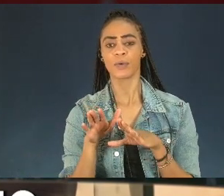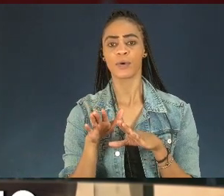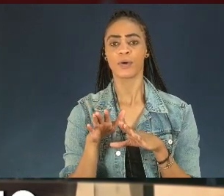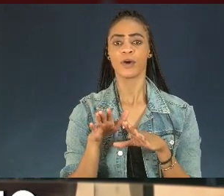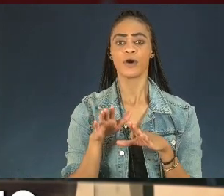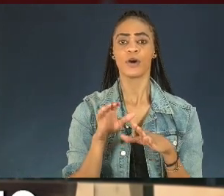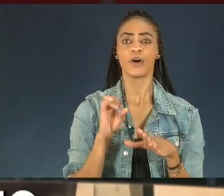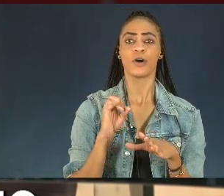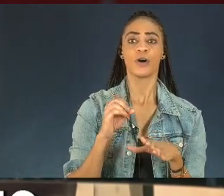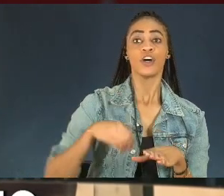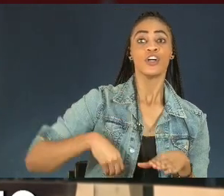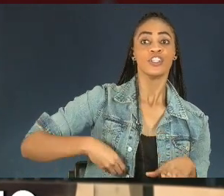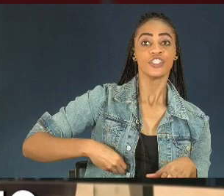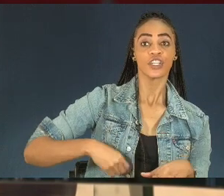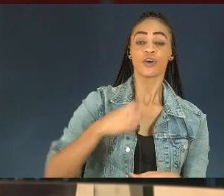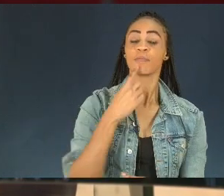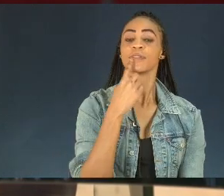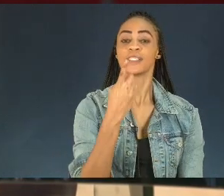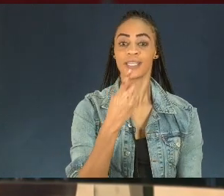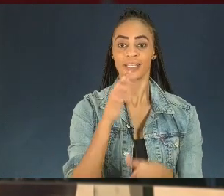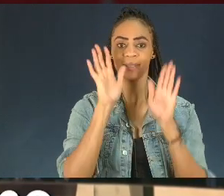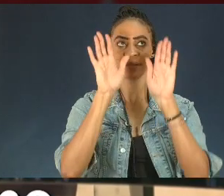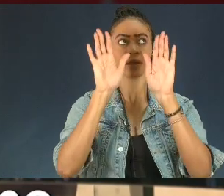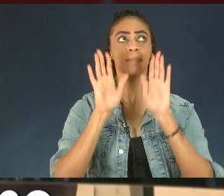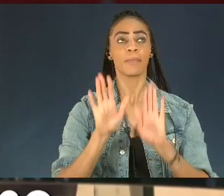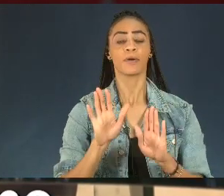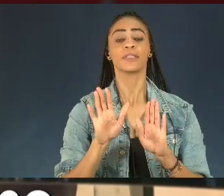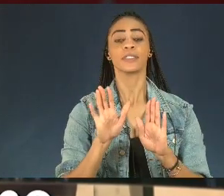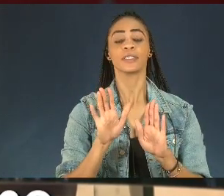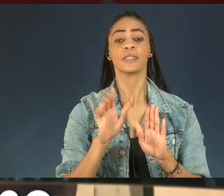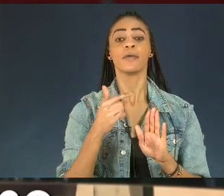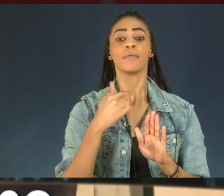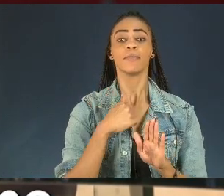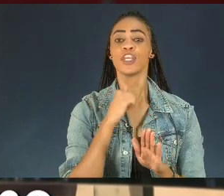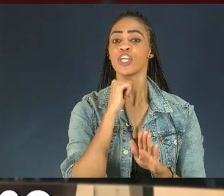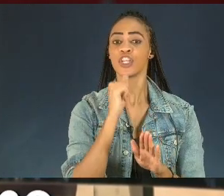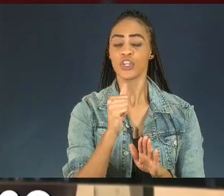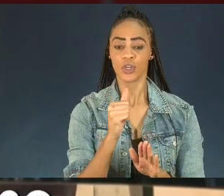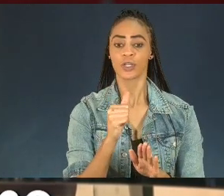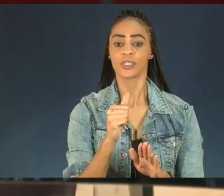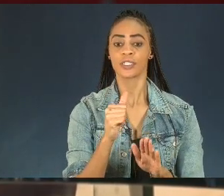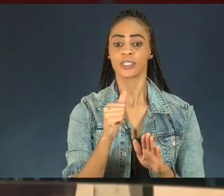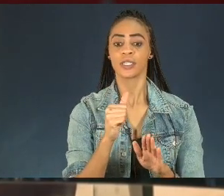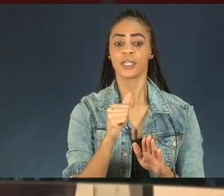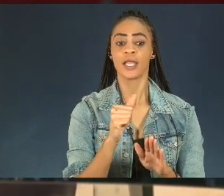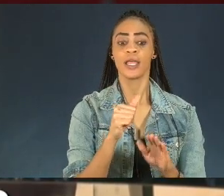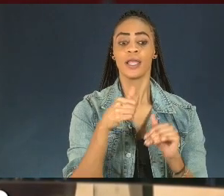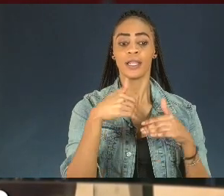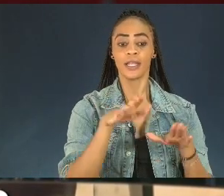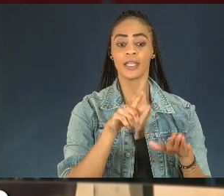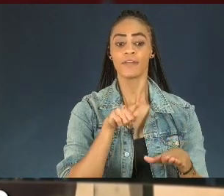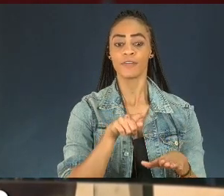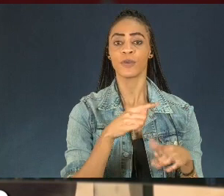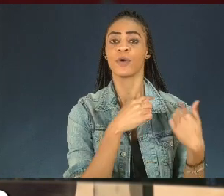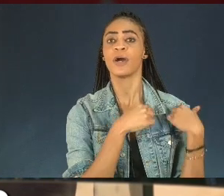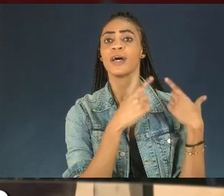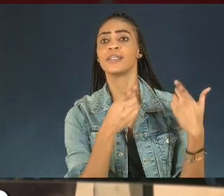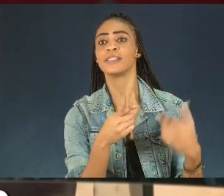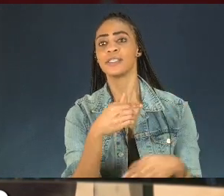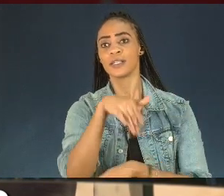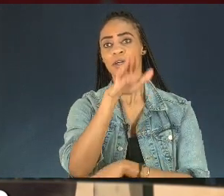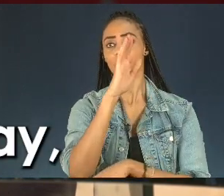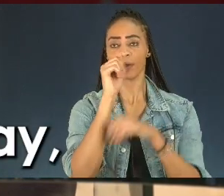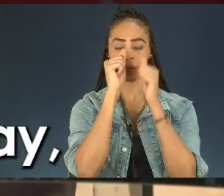And he said, I will not let you go until you do what? You bless me. May God bless you this